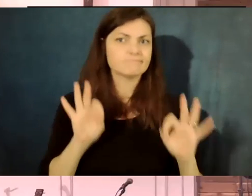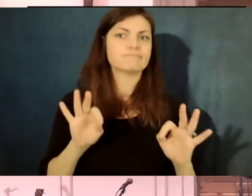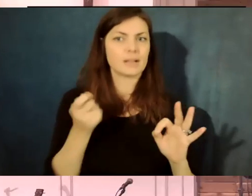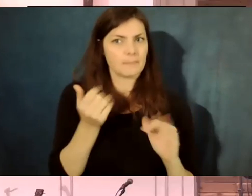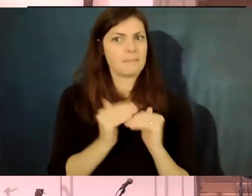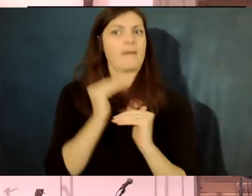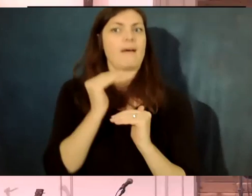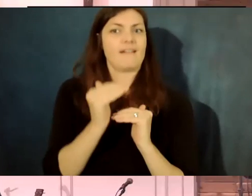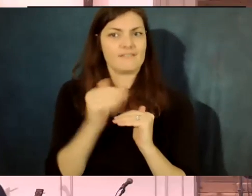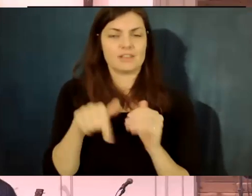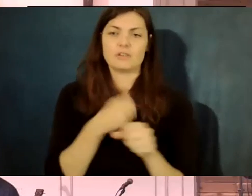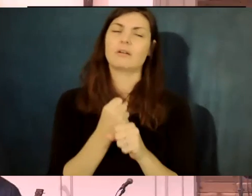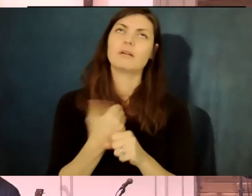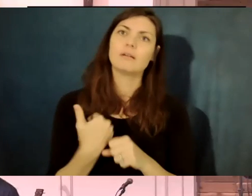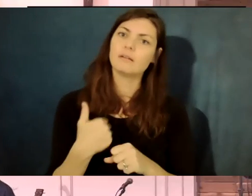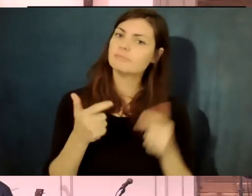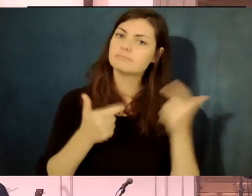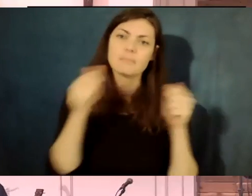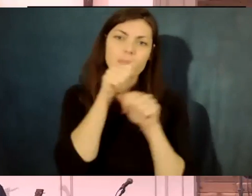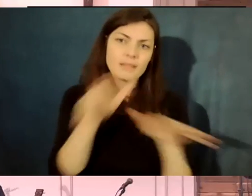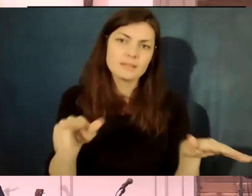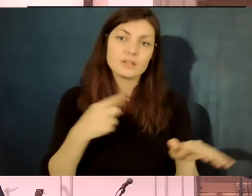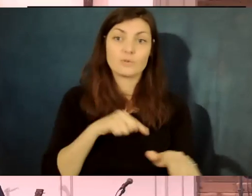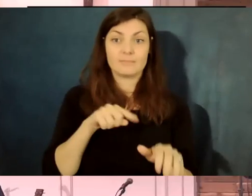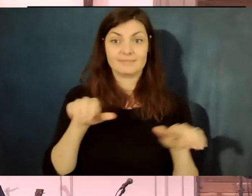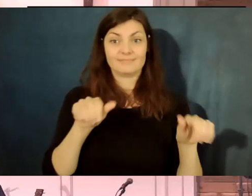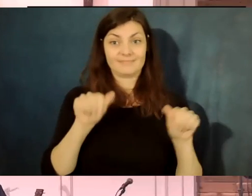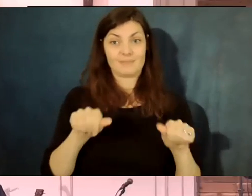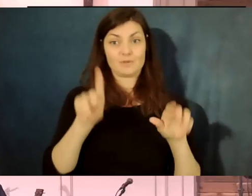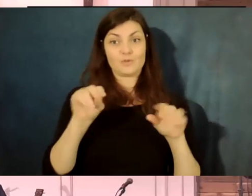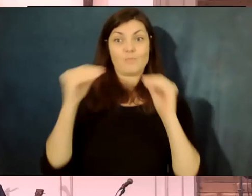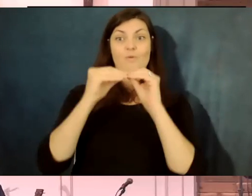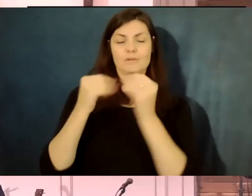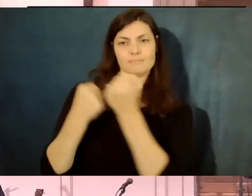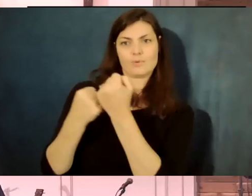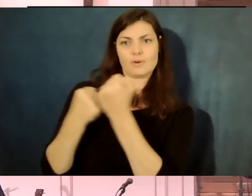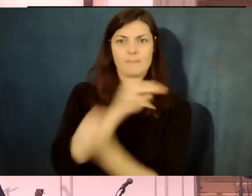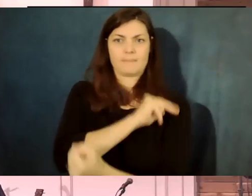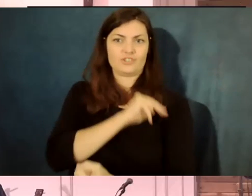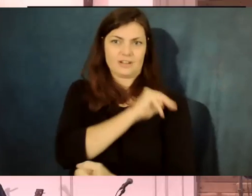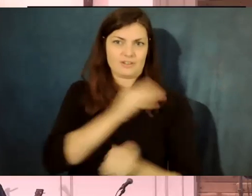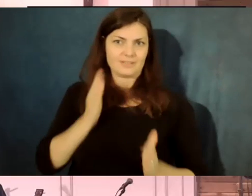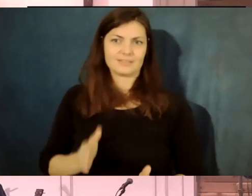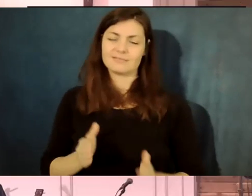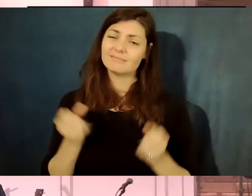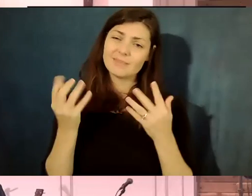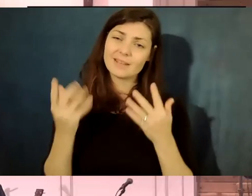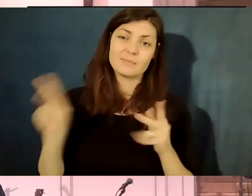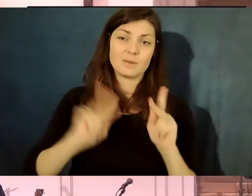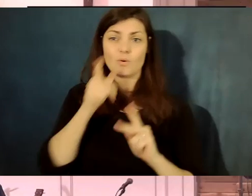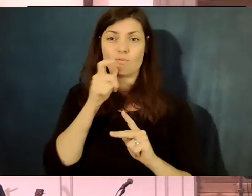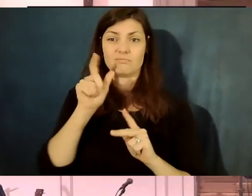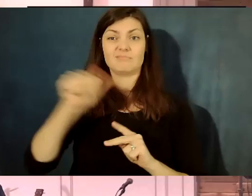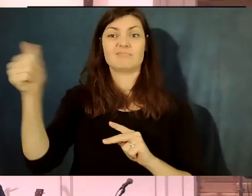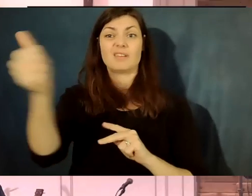so that's a huge blessing. We've been able to do more in supporting our missionaries, because a lot of the missionaries that we support